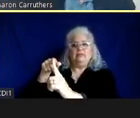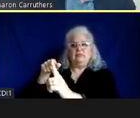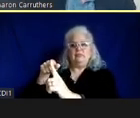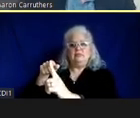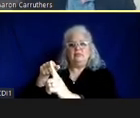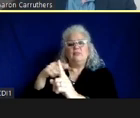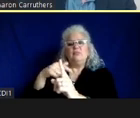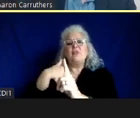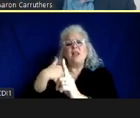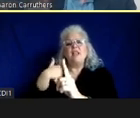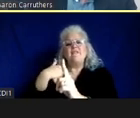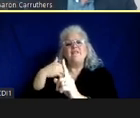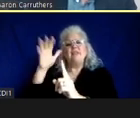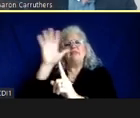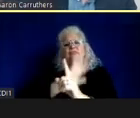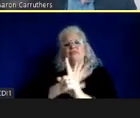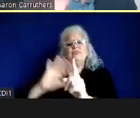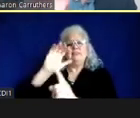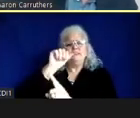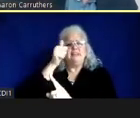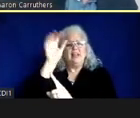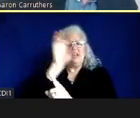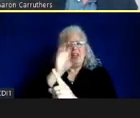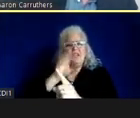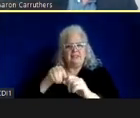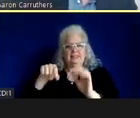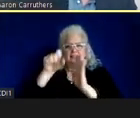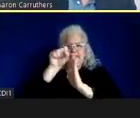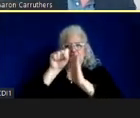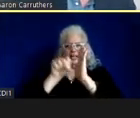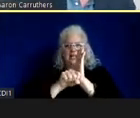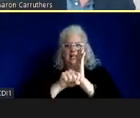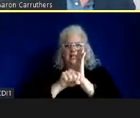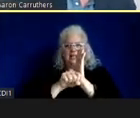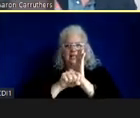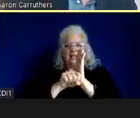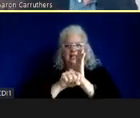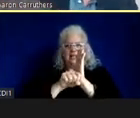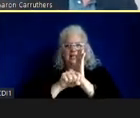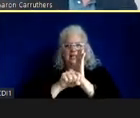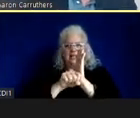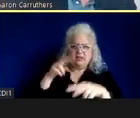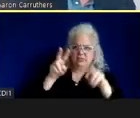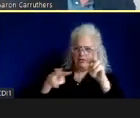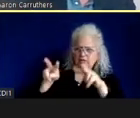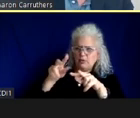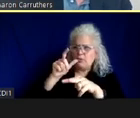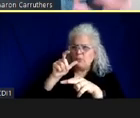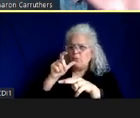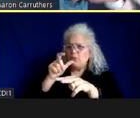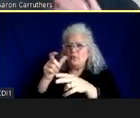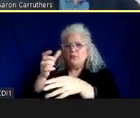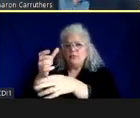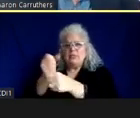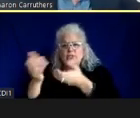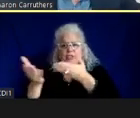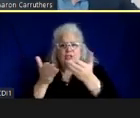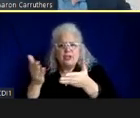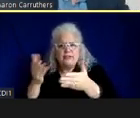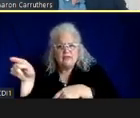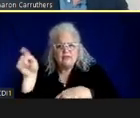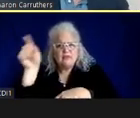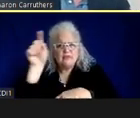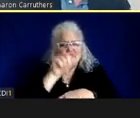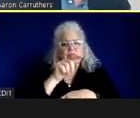we added everybody up and we subtracted anybody who's 65 and over because they're already covered by the criteria, subtracted anybody